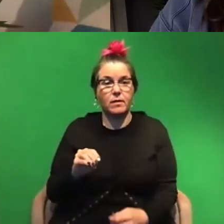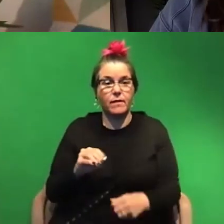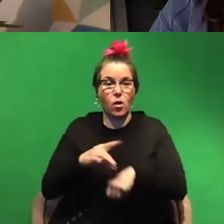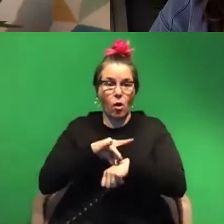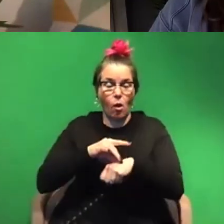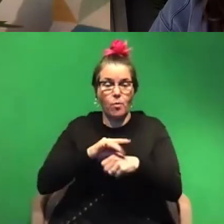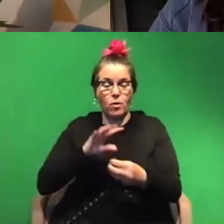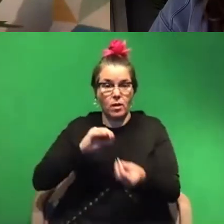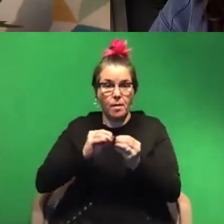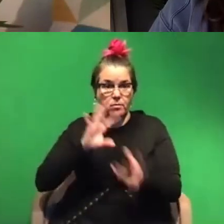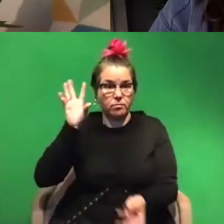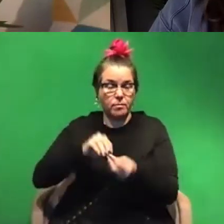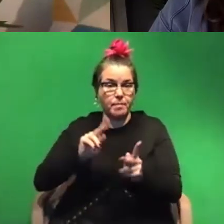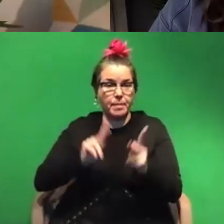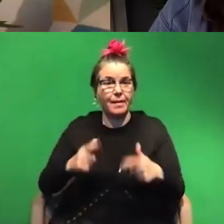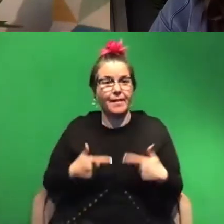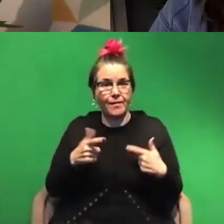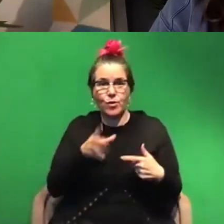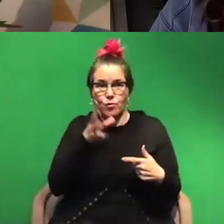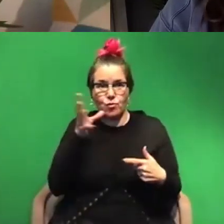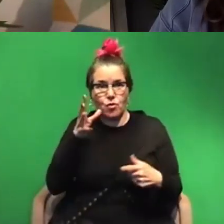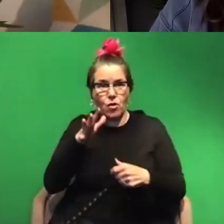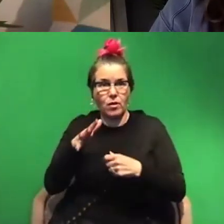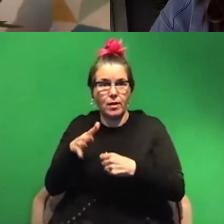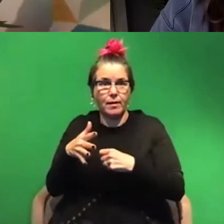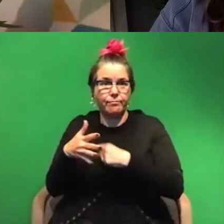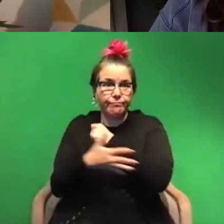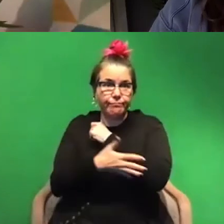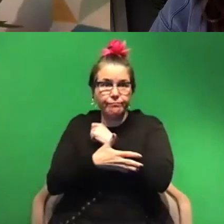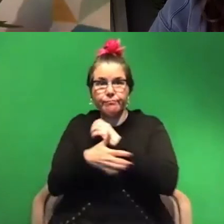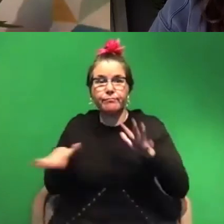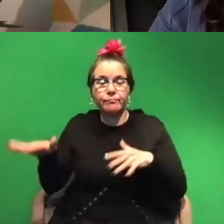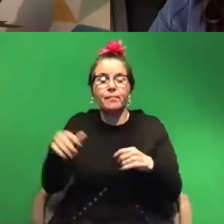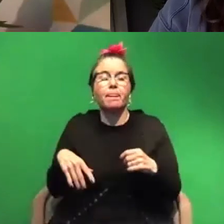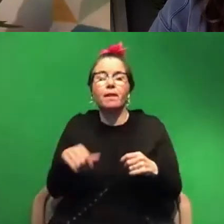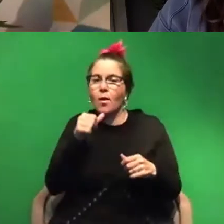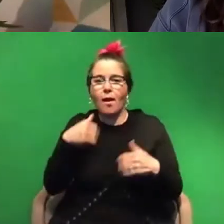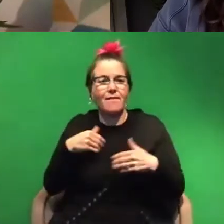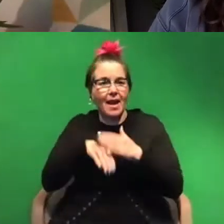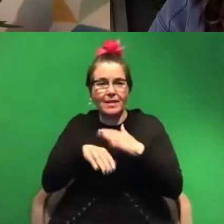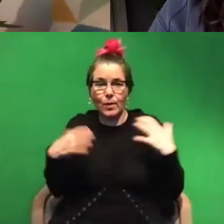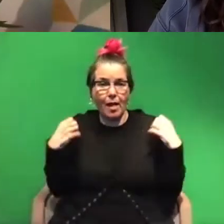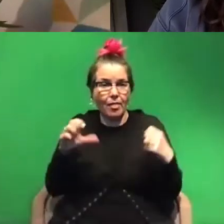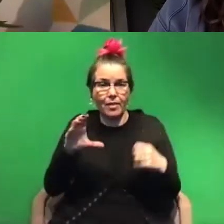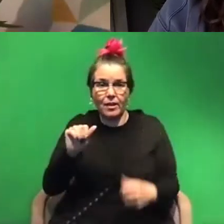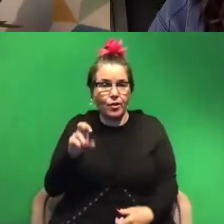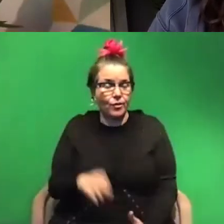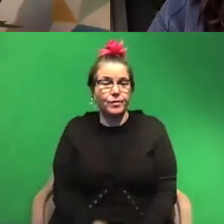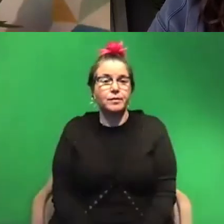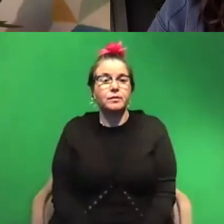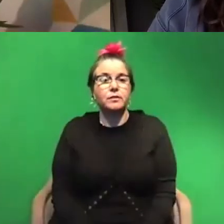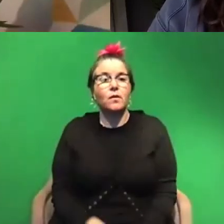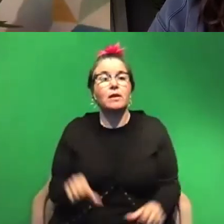population is living in rural areas and don't have access to healthcare. And so I think if